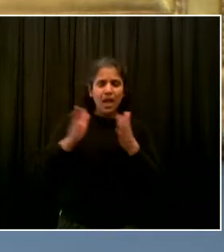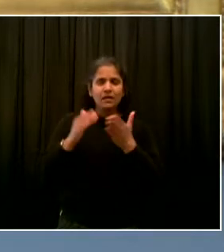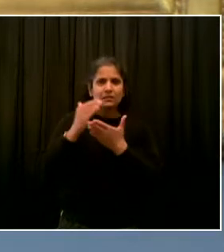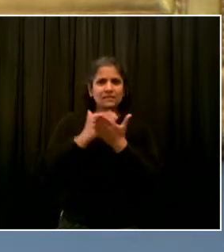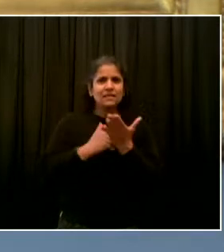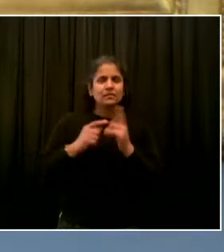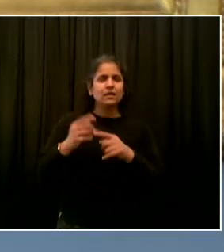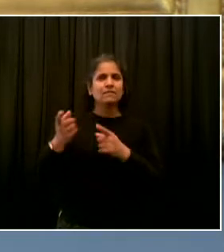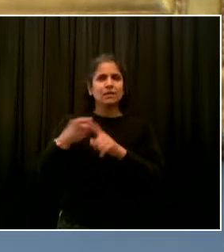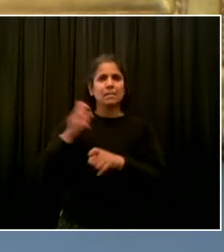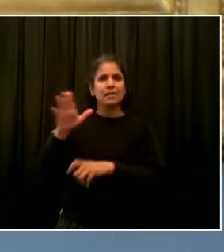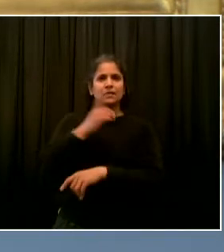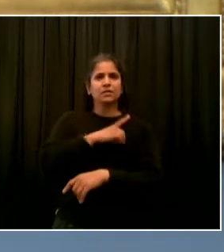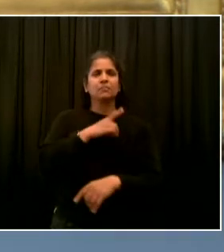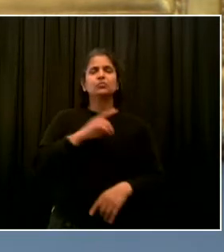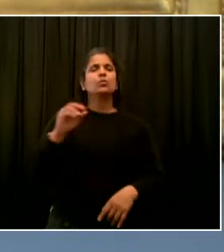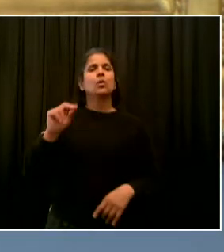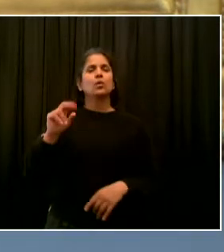of the plan.